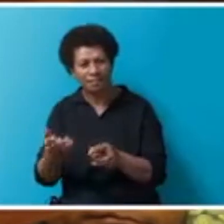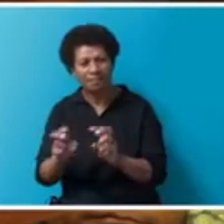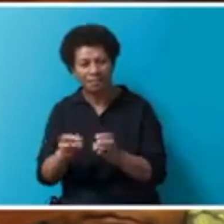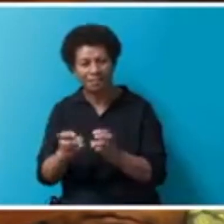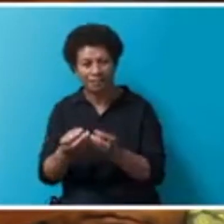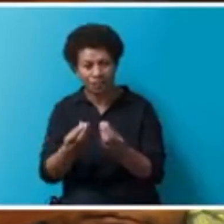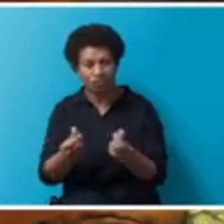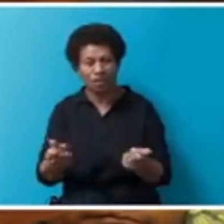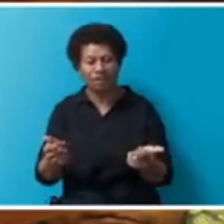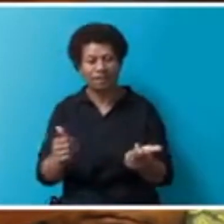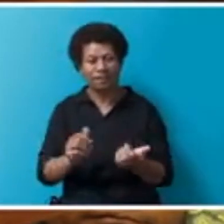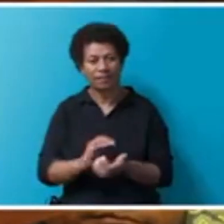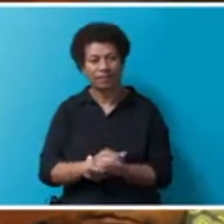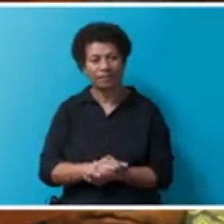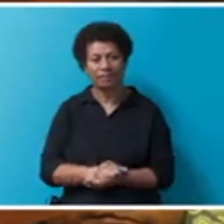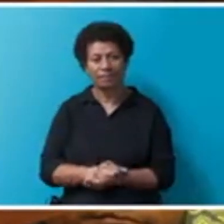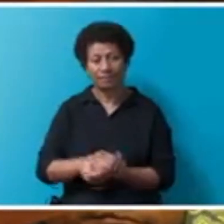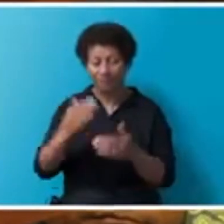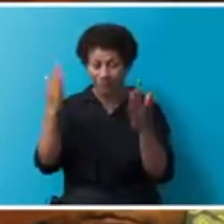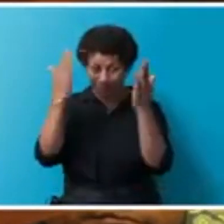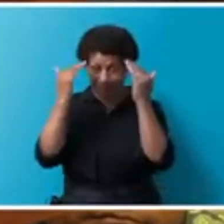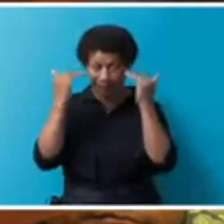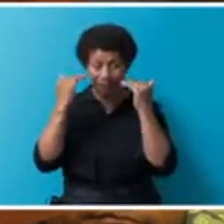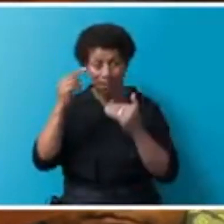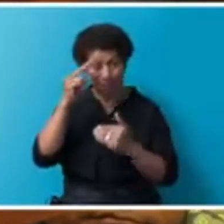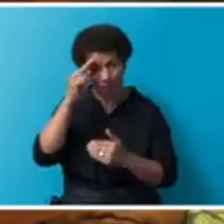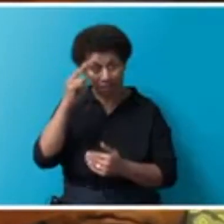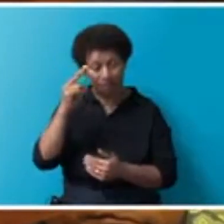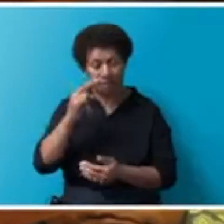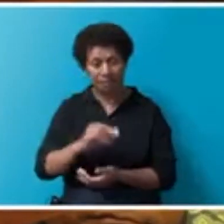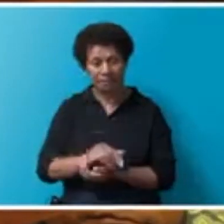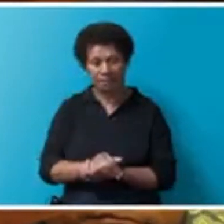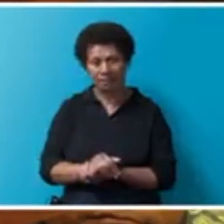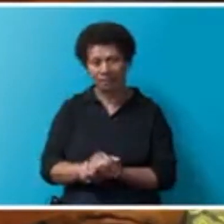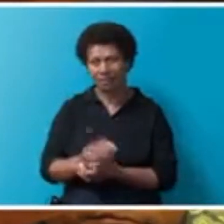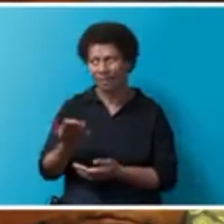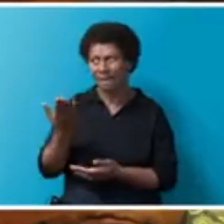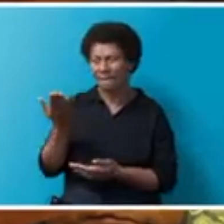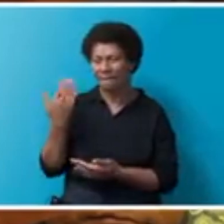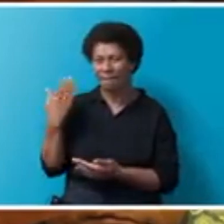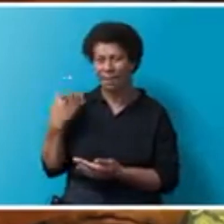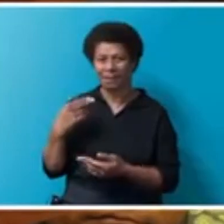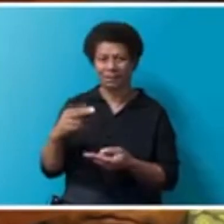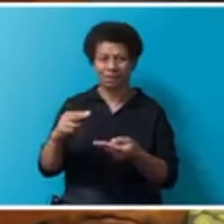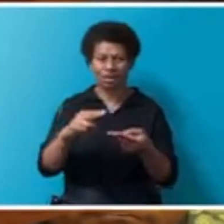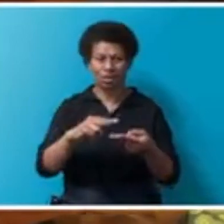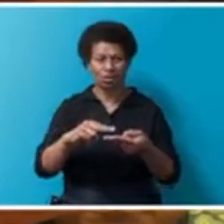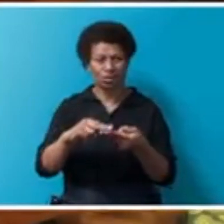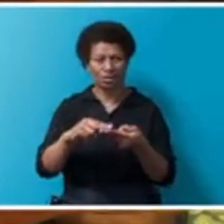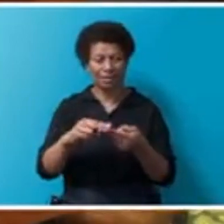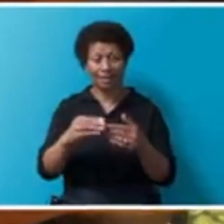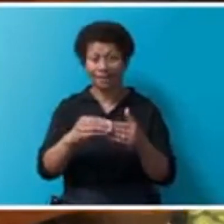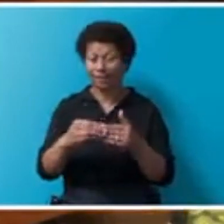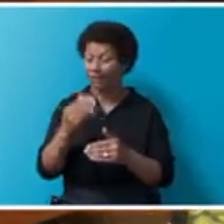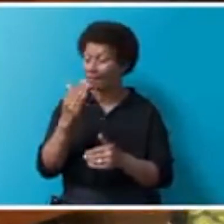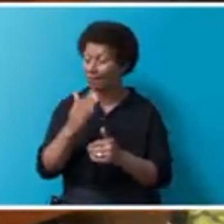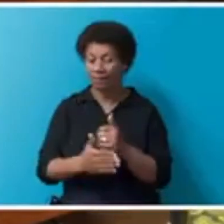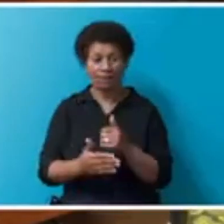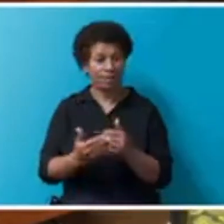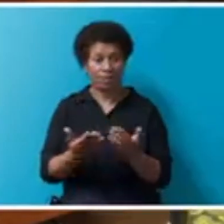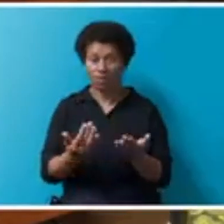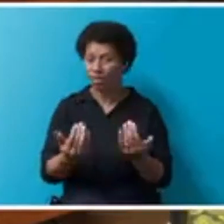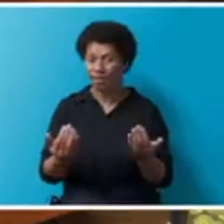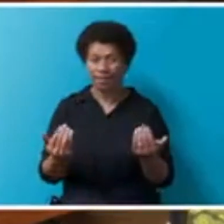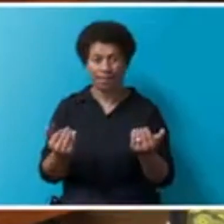Mr. Speaker, in the past, union leaders were hardly ever welcome to enter